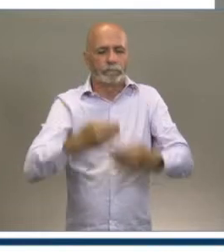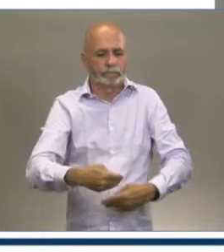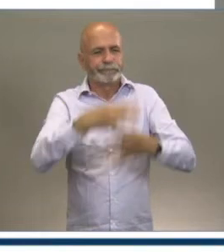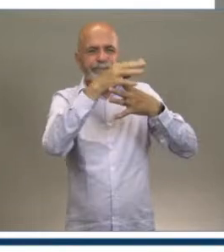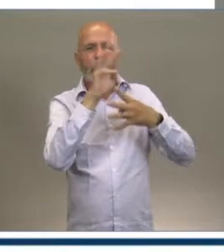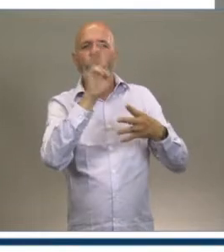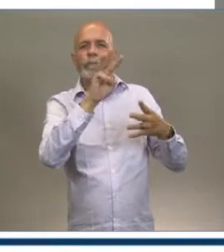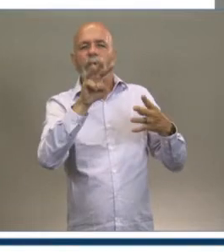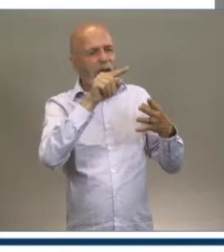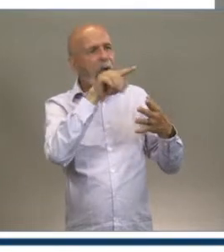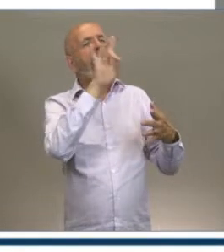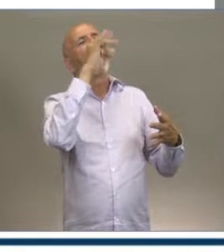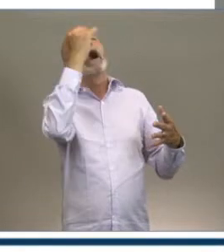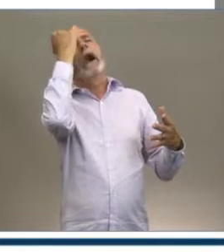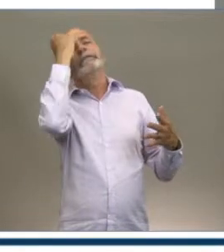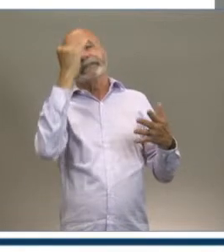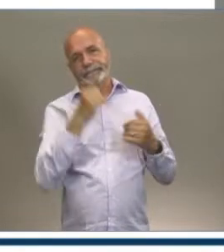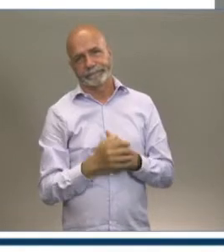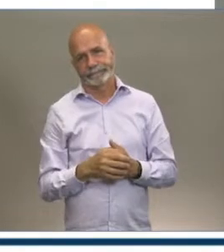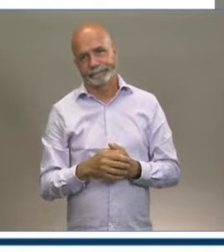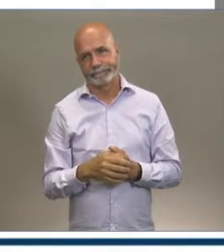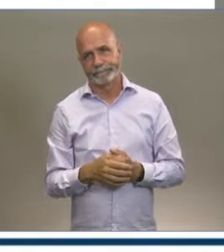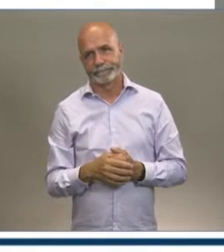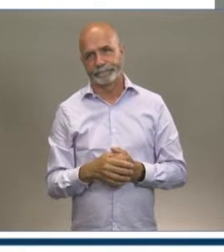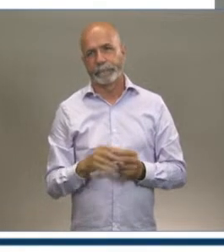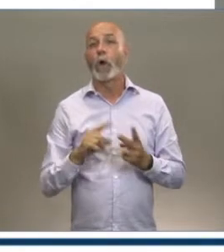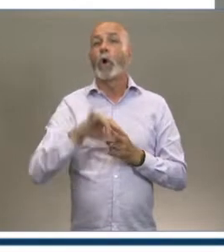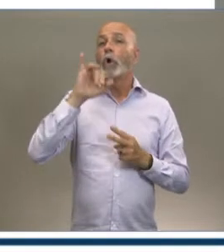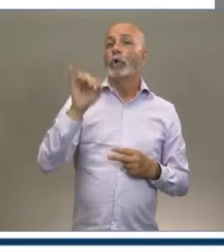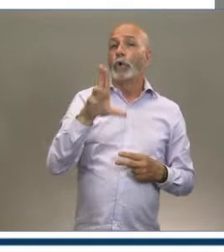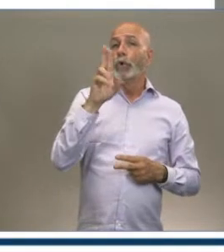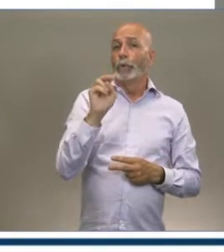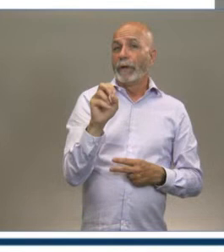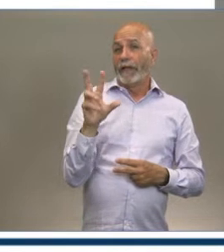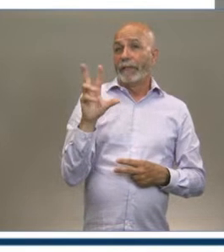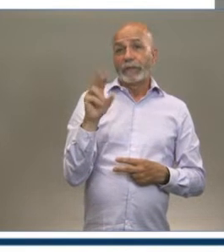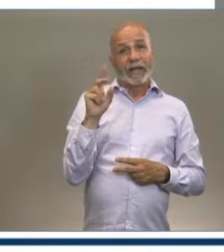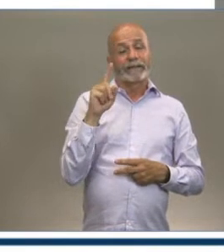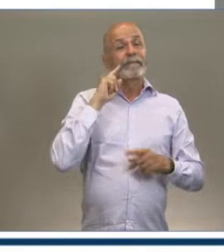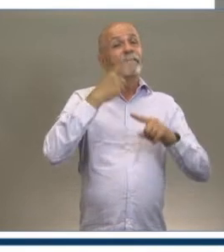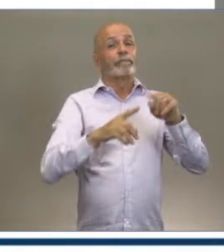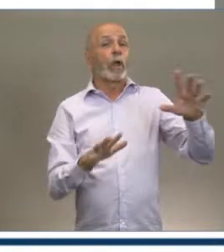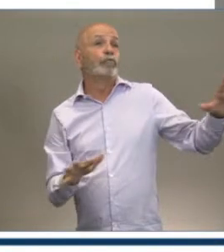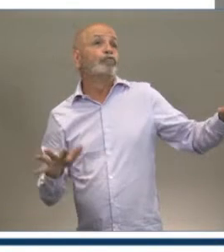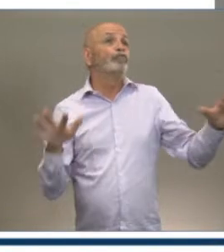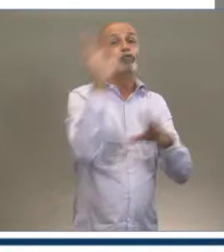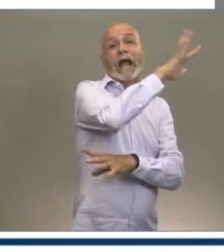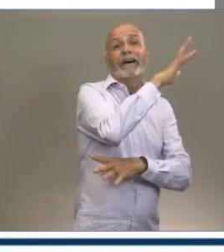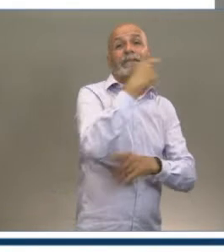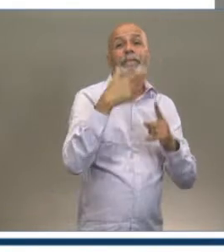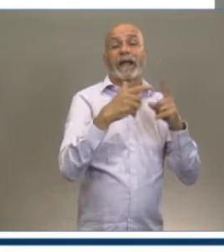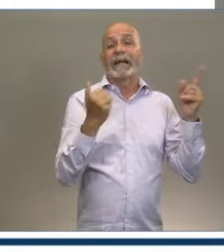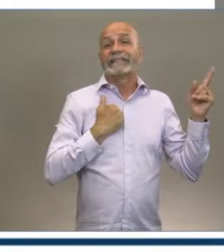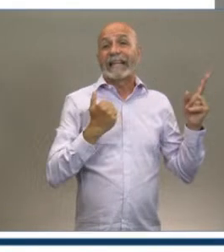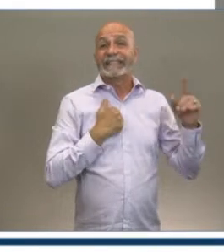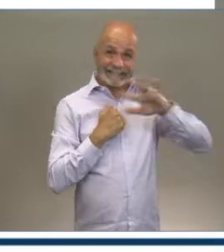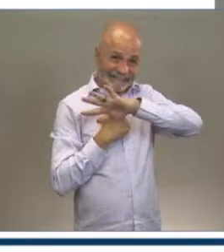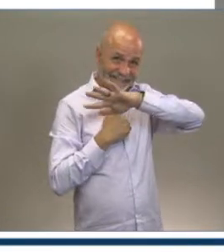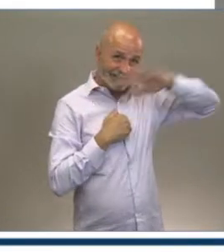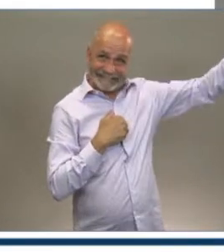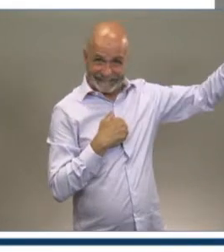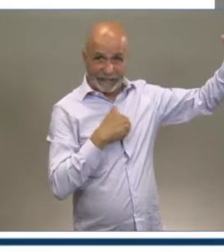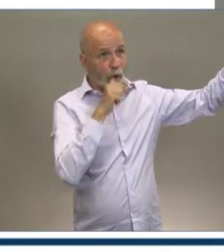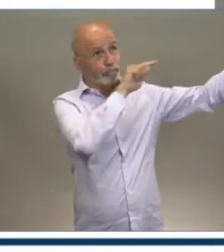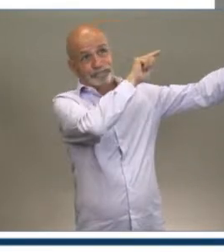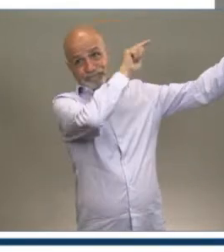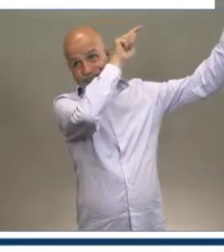Also, coming June 30th, anyone entering Nova Scotia from Canadian provinces and territories outside of Atlantic Canada will have to